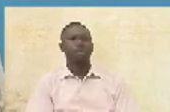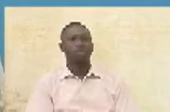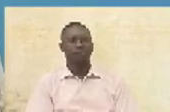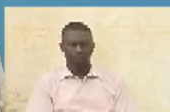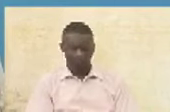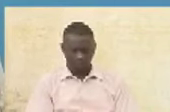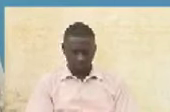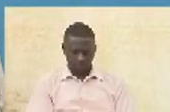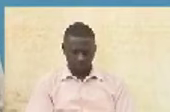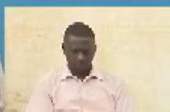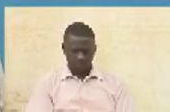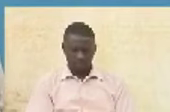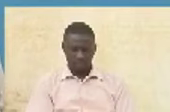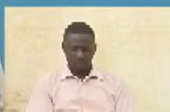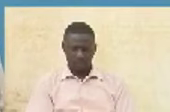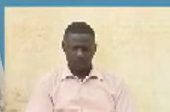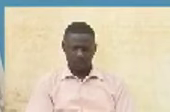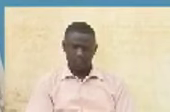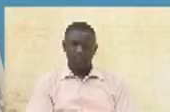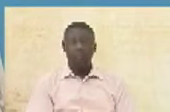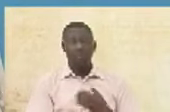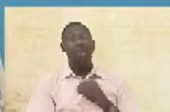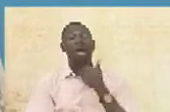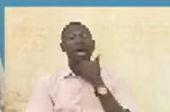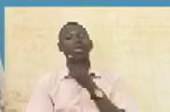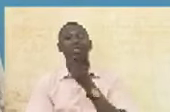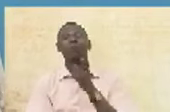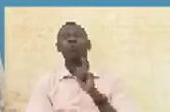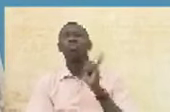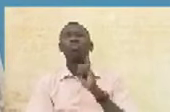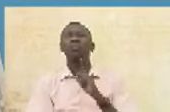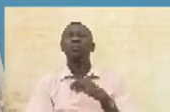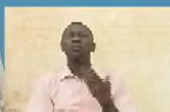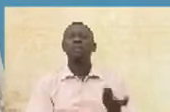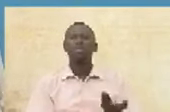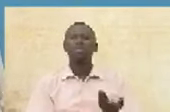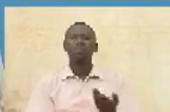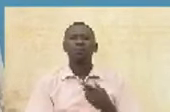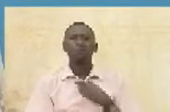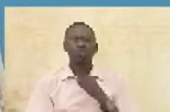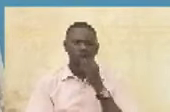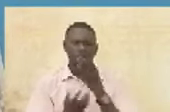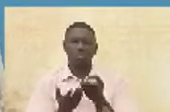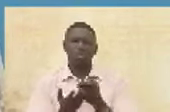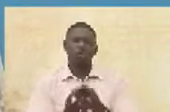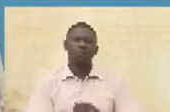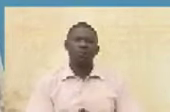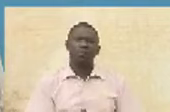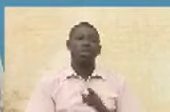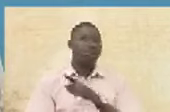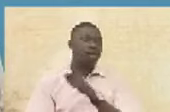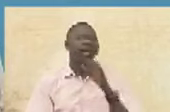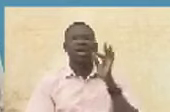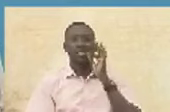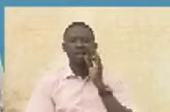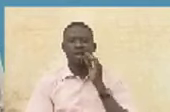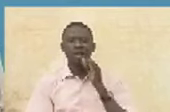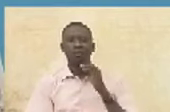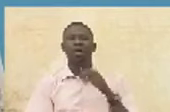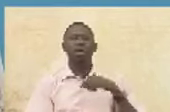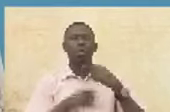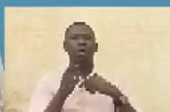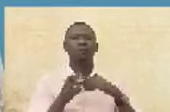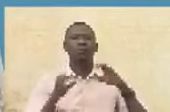mundi. Iko guaya. I asked them, what is that we should tell you? They said, witchcraft.